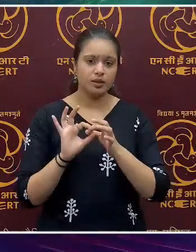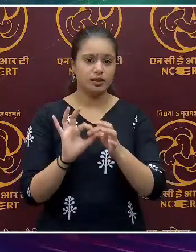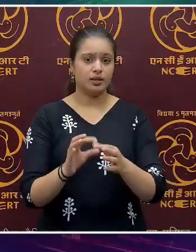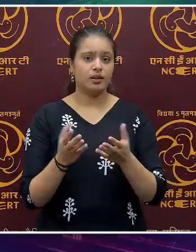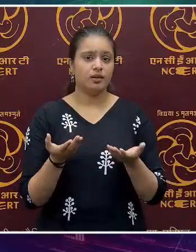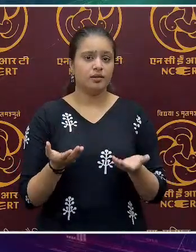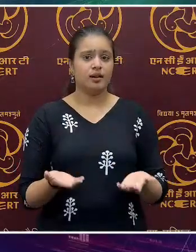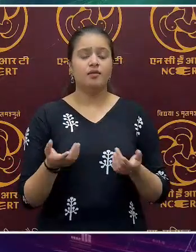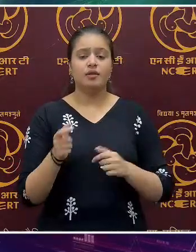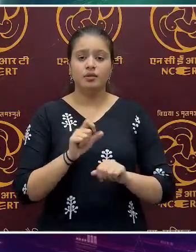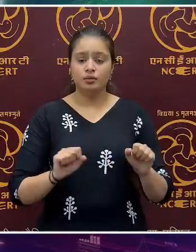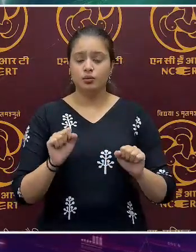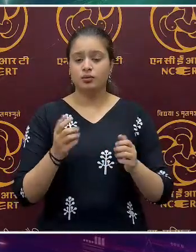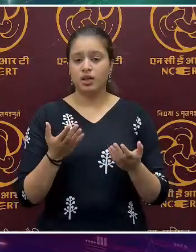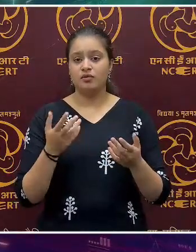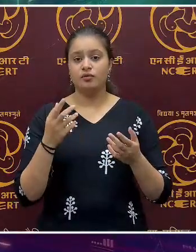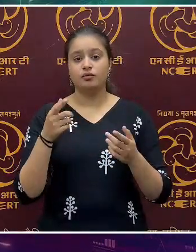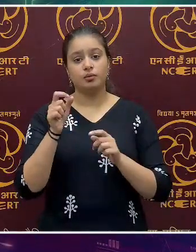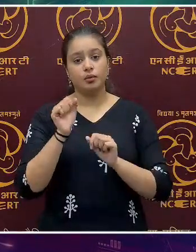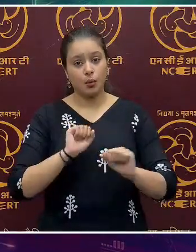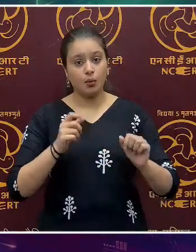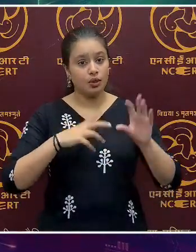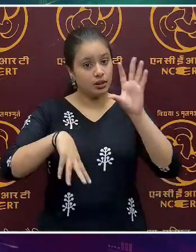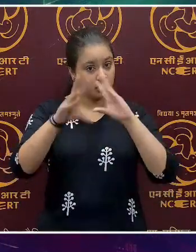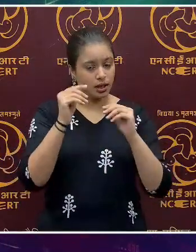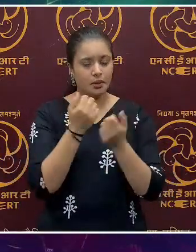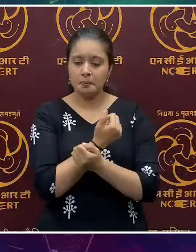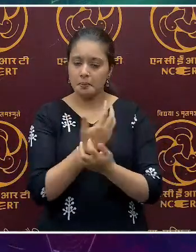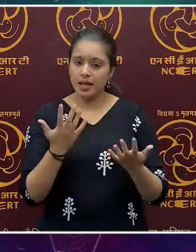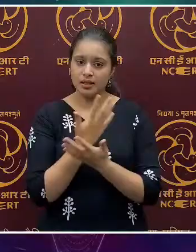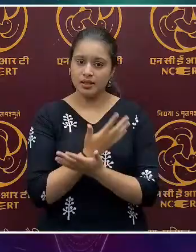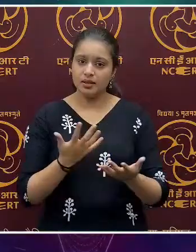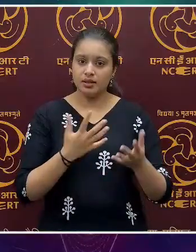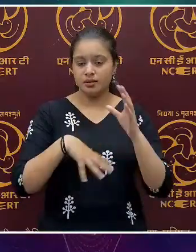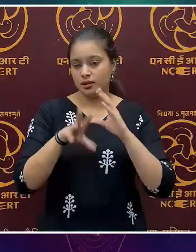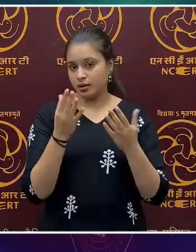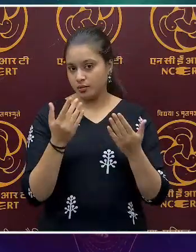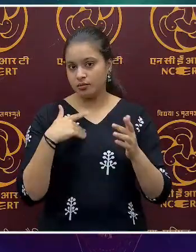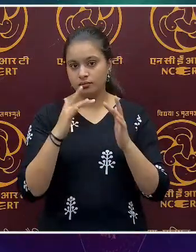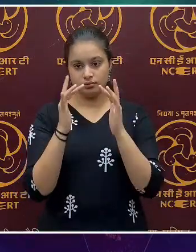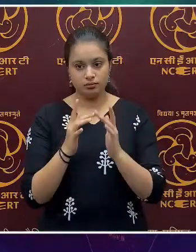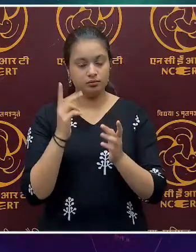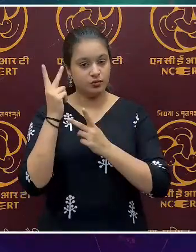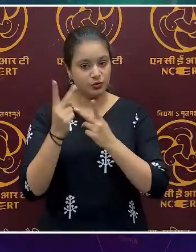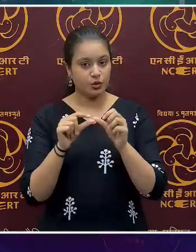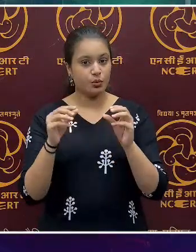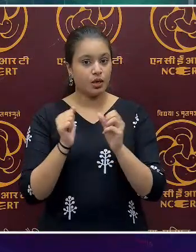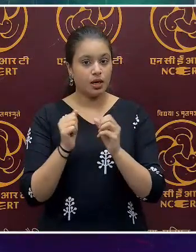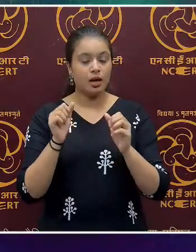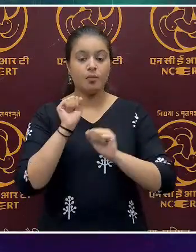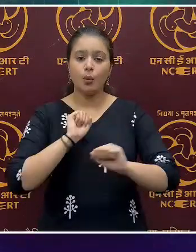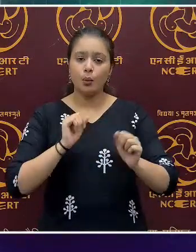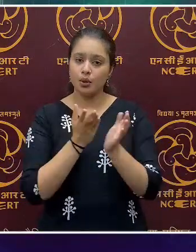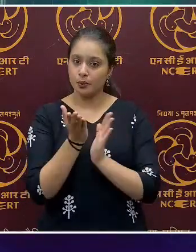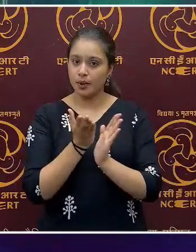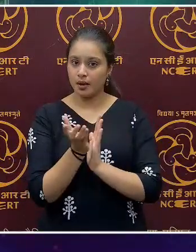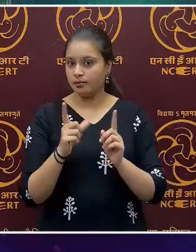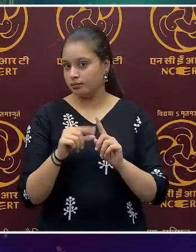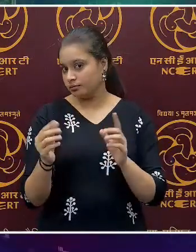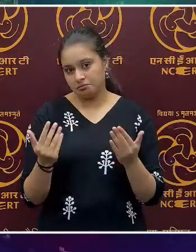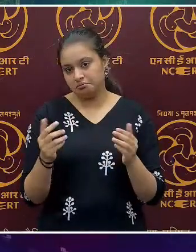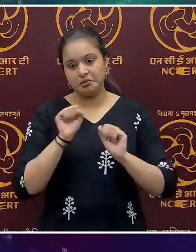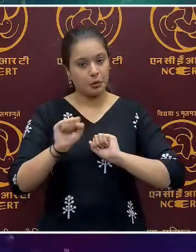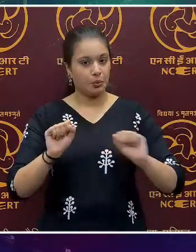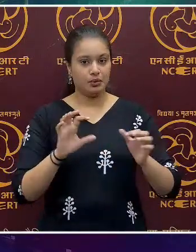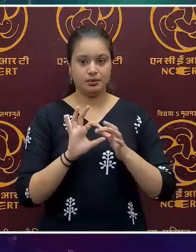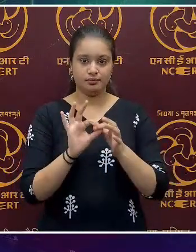is for you only, and you can learn a lot more things in virtual lab at your convenience, according to your